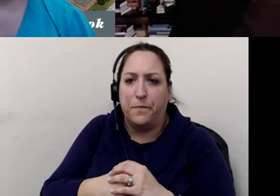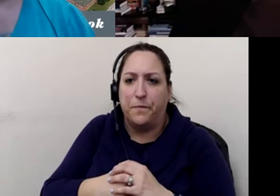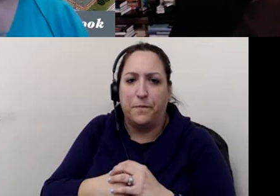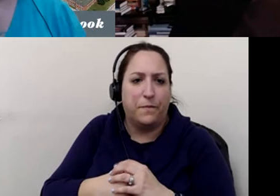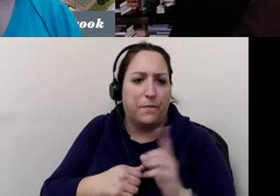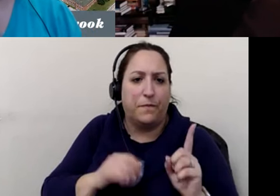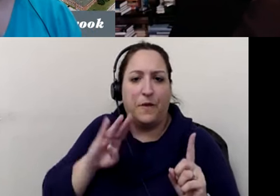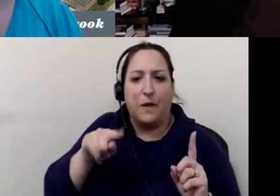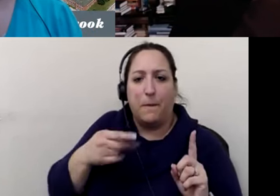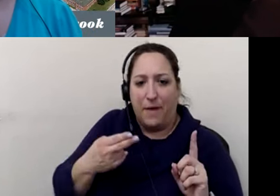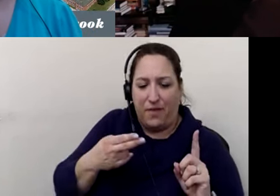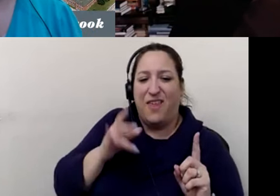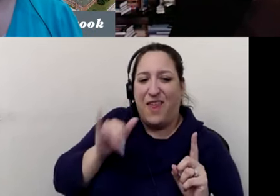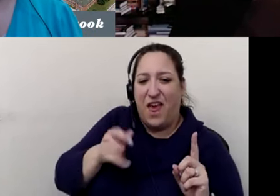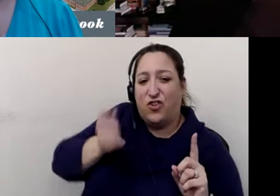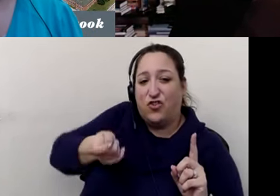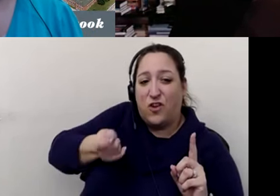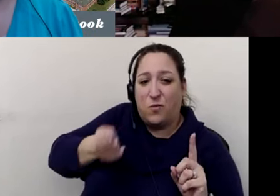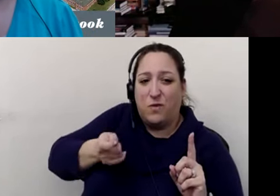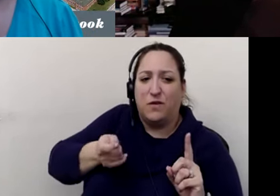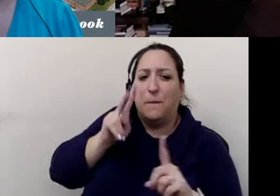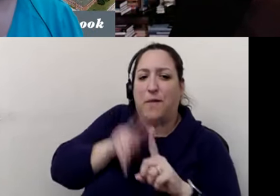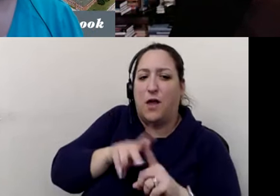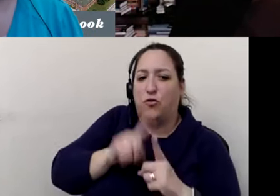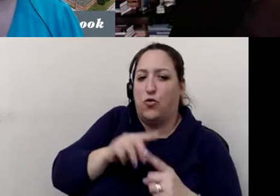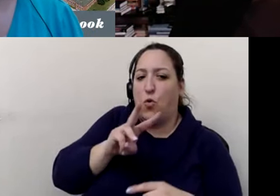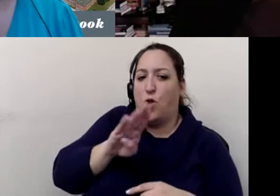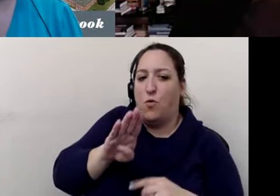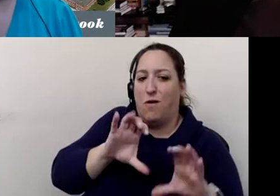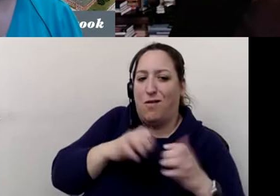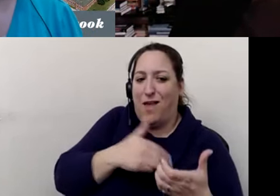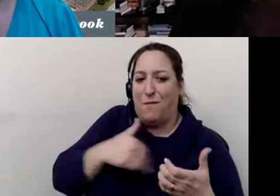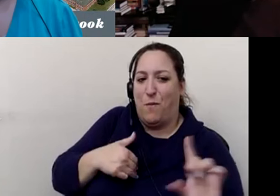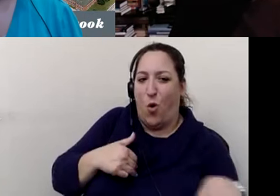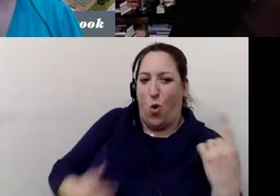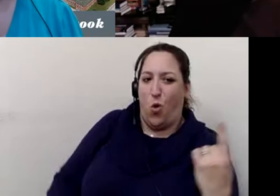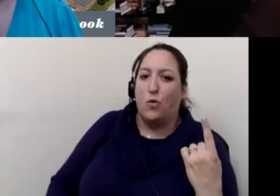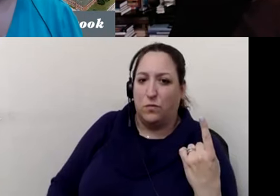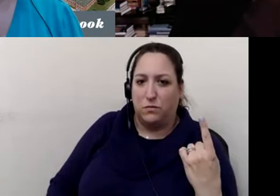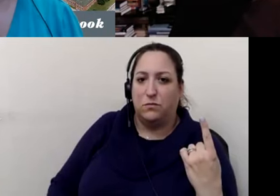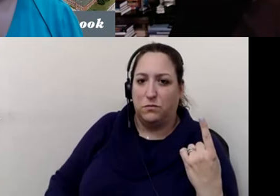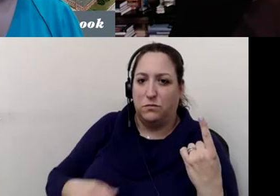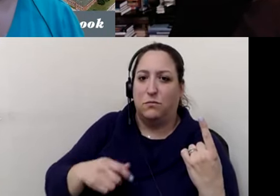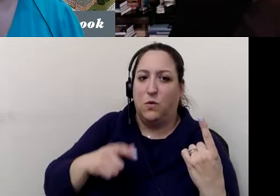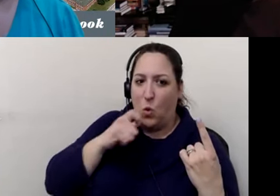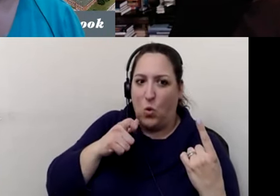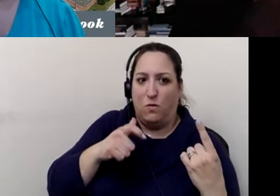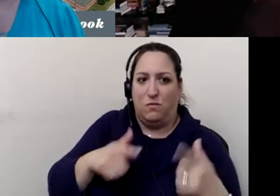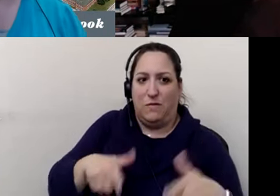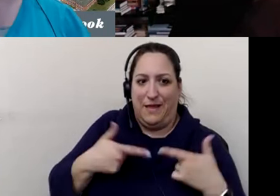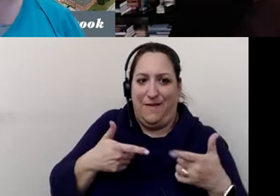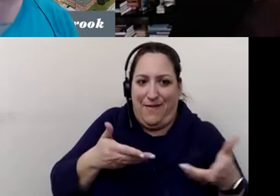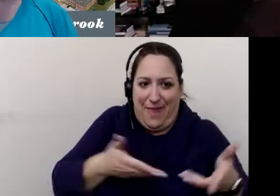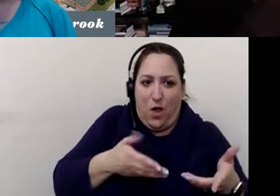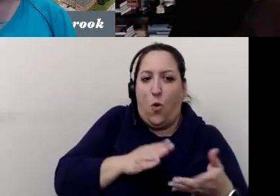So the consent judgment actually only applies to Willowbrook class members. So those were the people who were actually on the grounds or